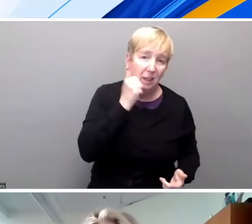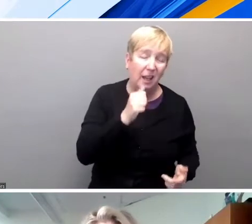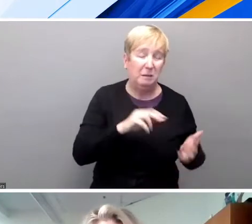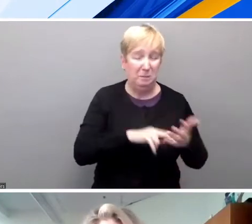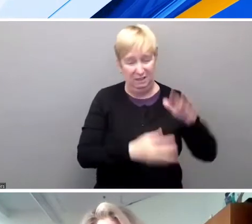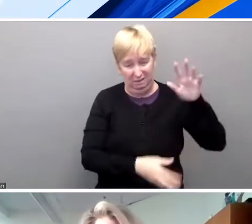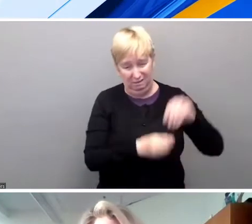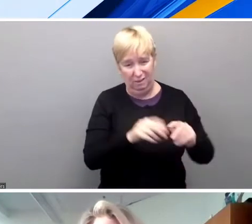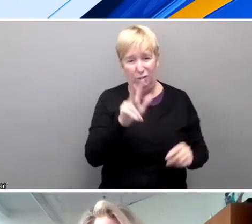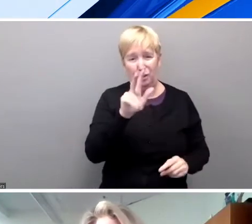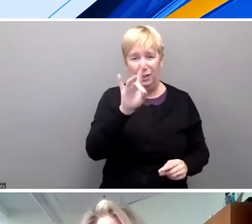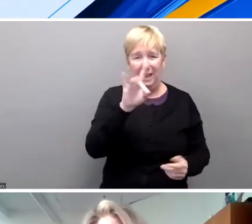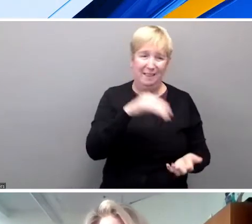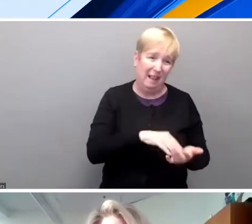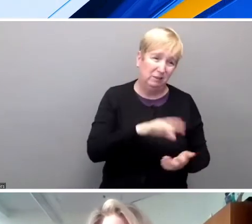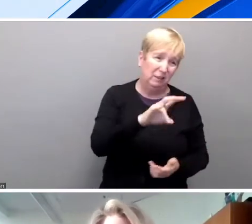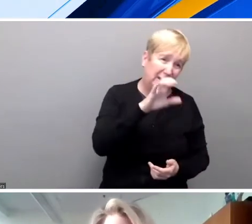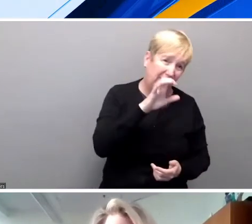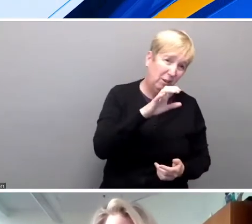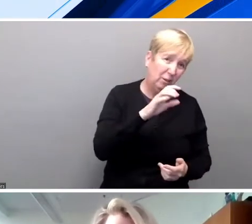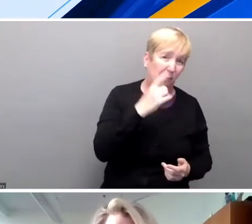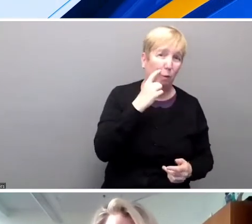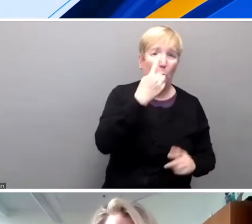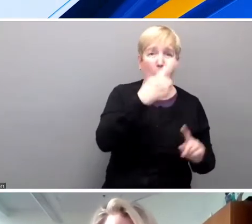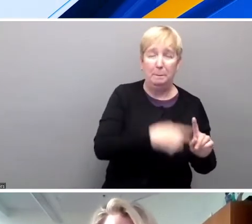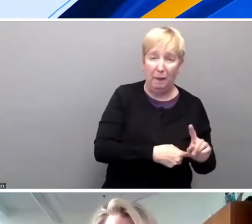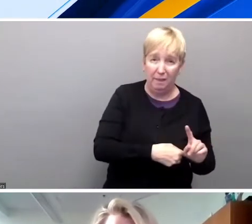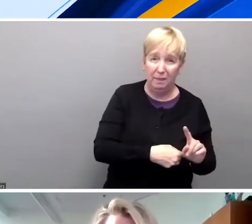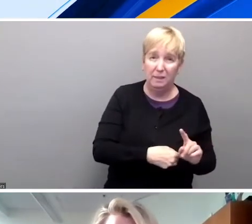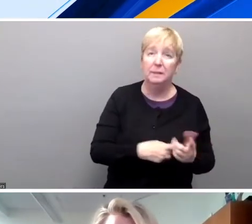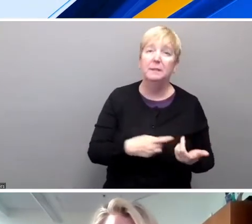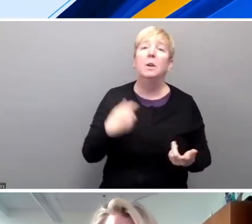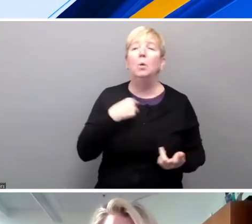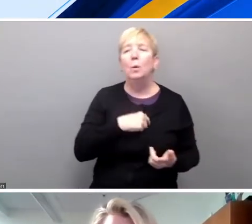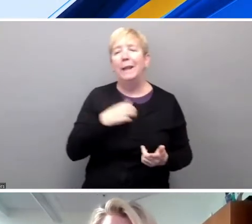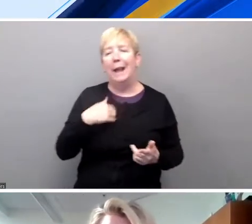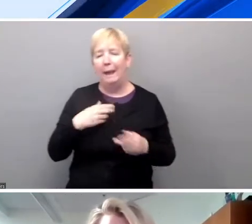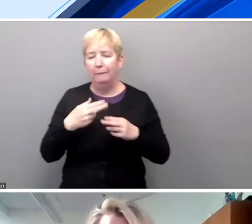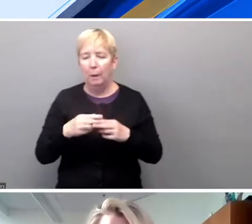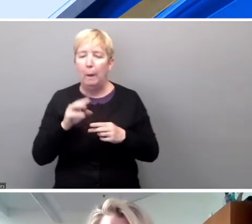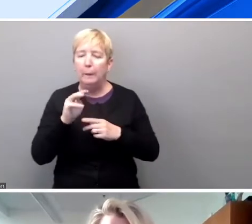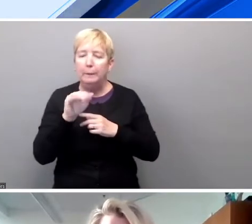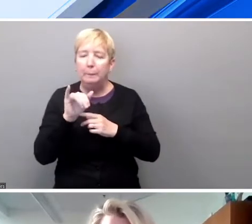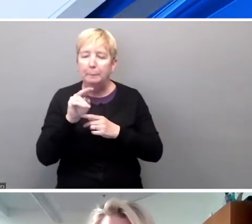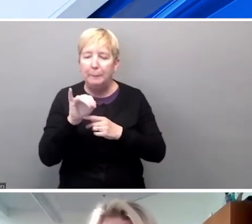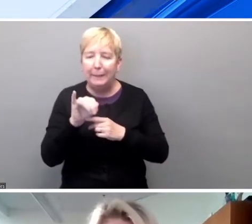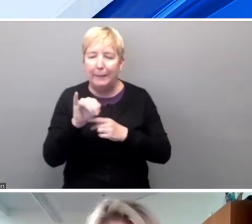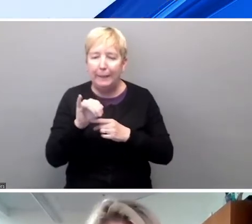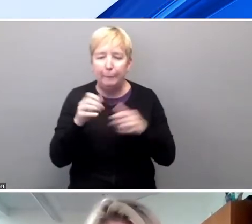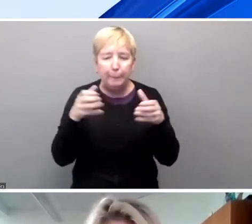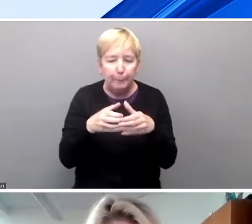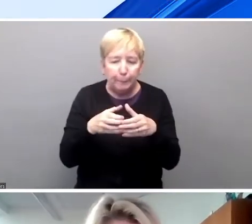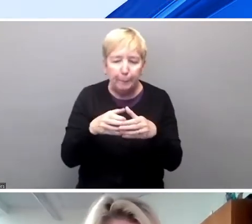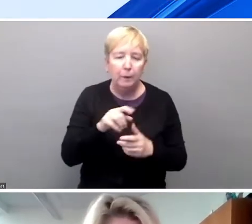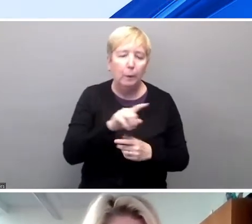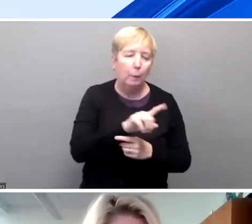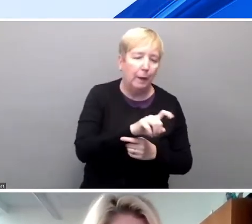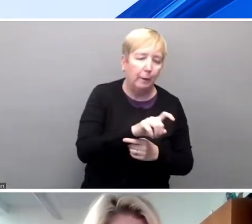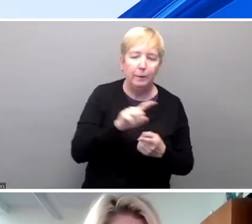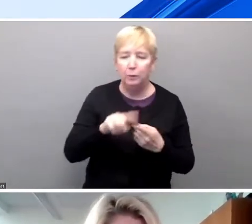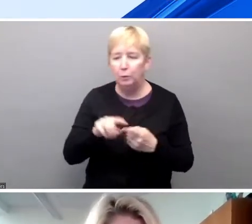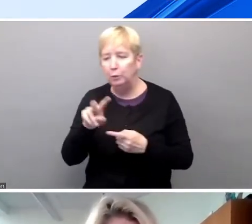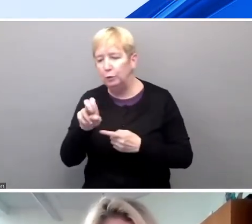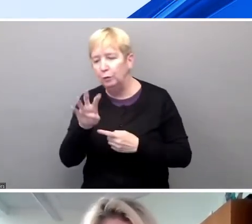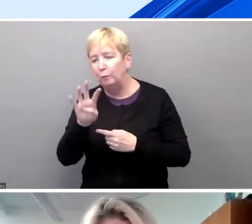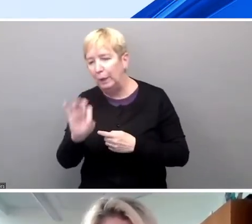38,700 in the next month. We have mini-vax sites with 100 to 249. That's